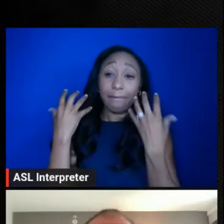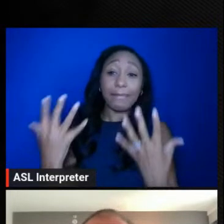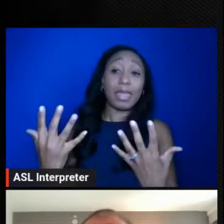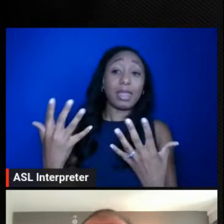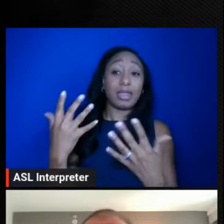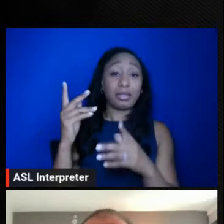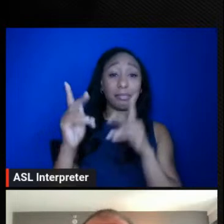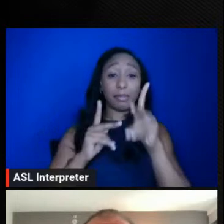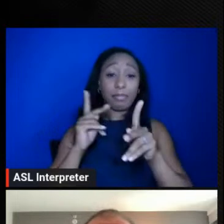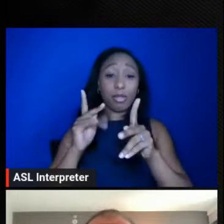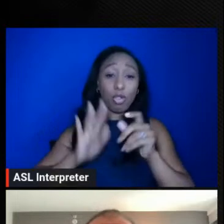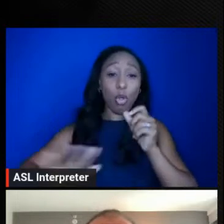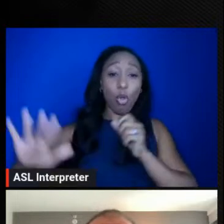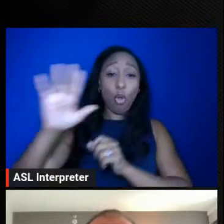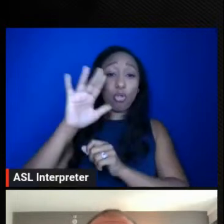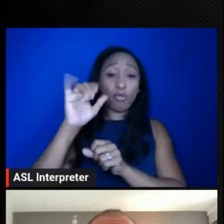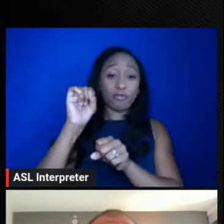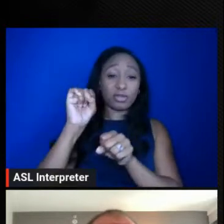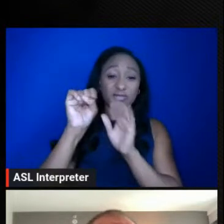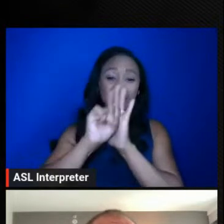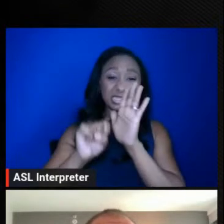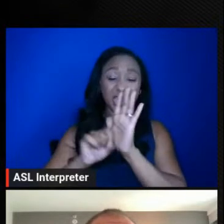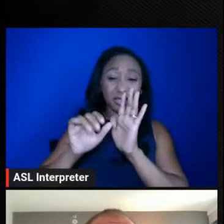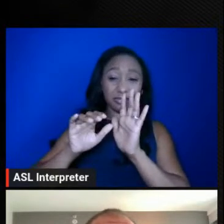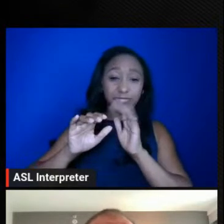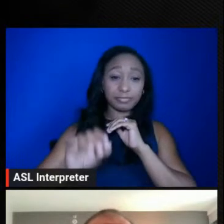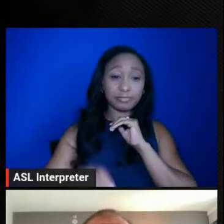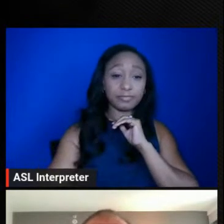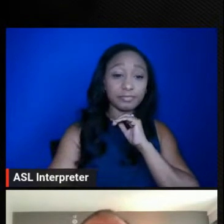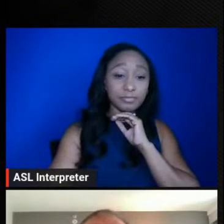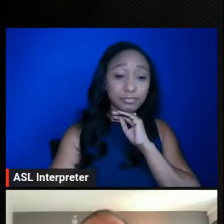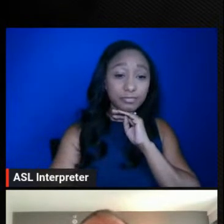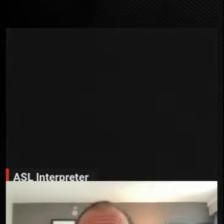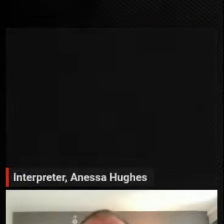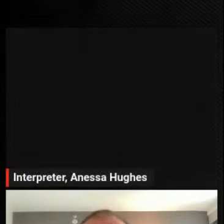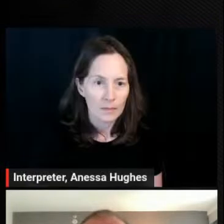across state lines, half towards freedom,